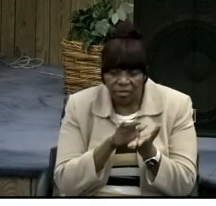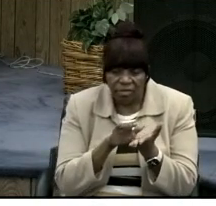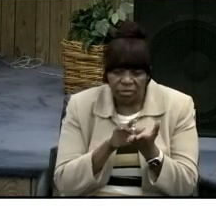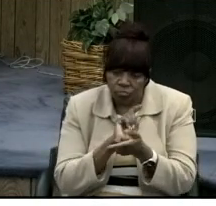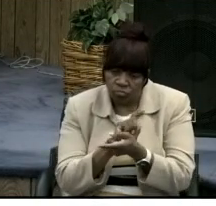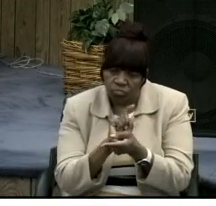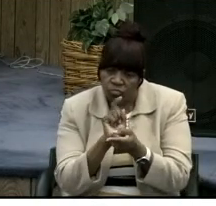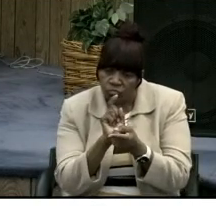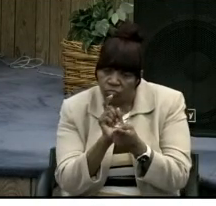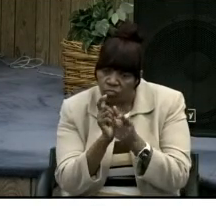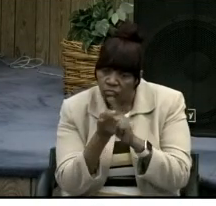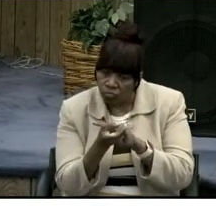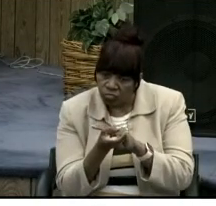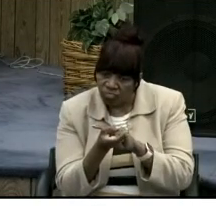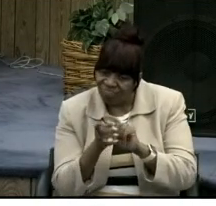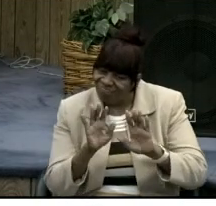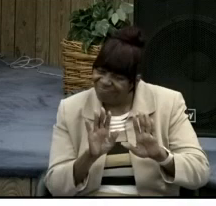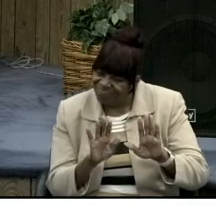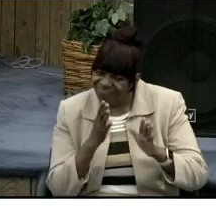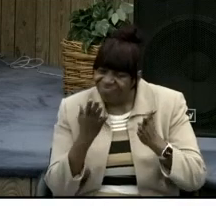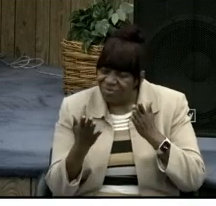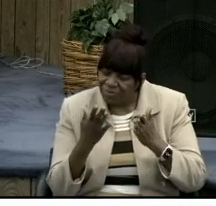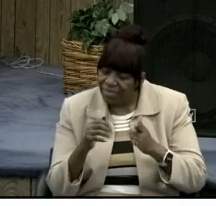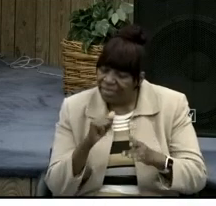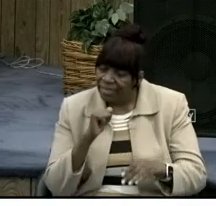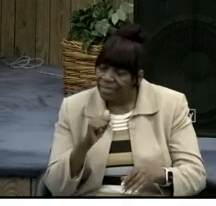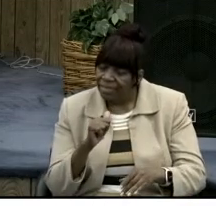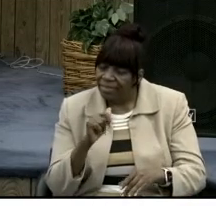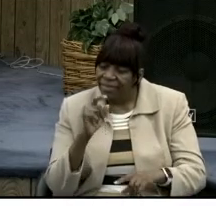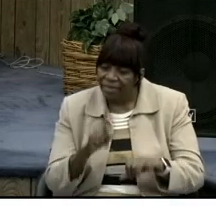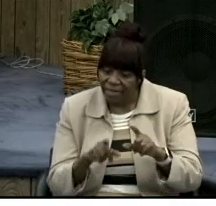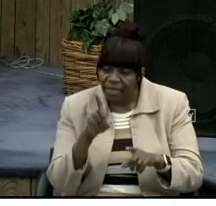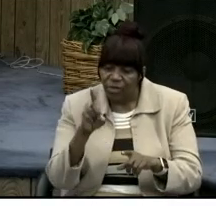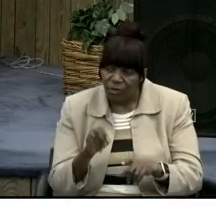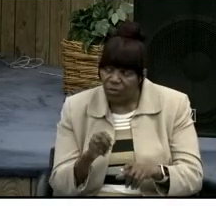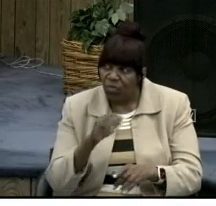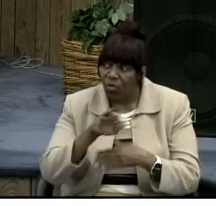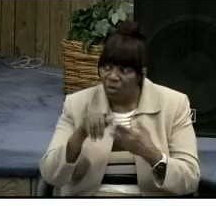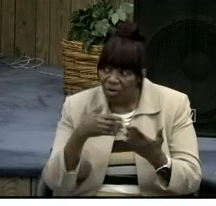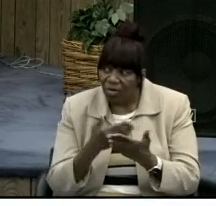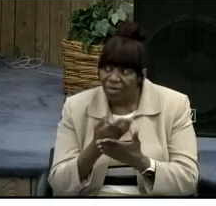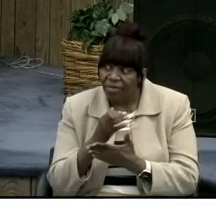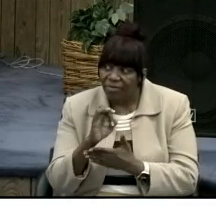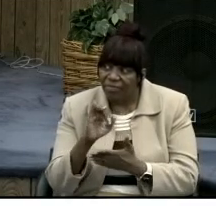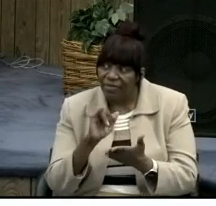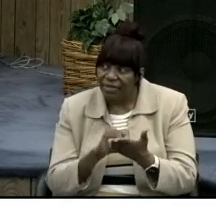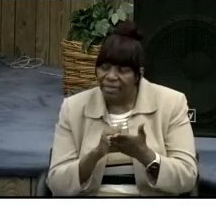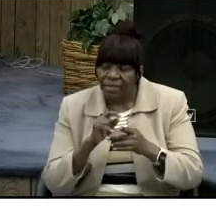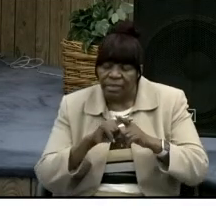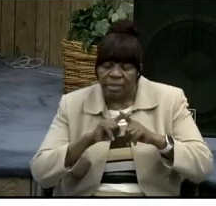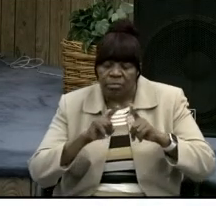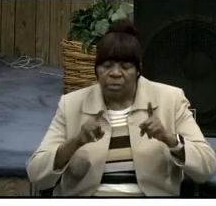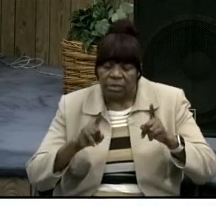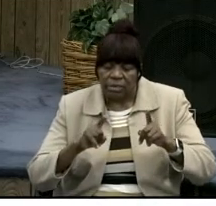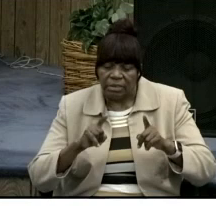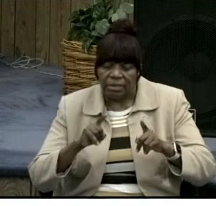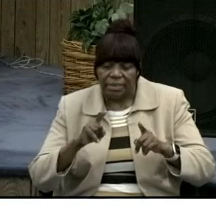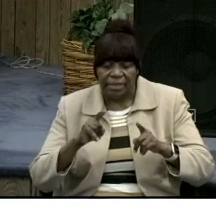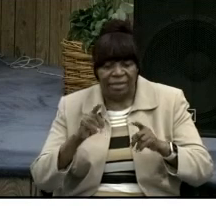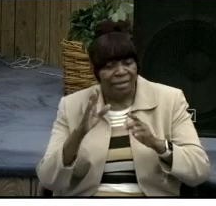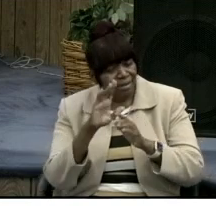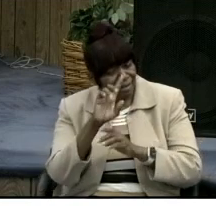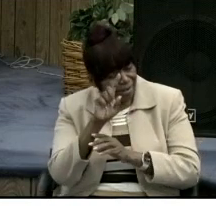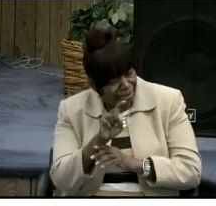augment this. You may not be able to participate in part of this. But you need to consult your doctor if you're